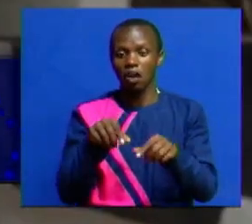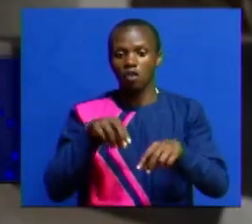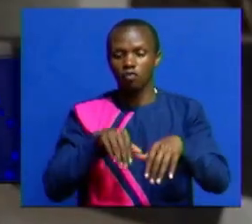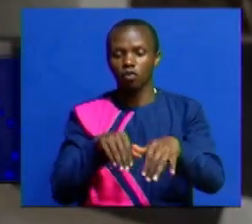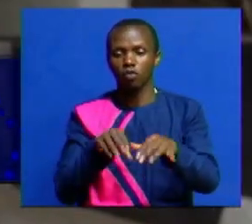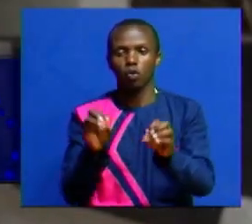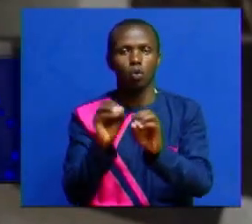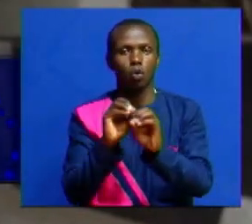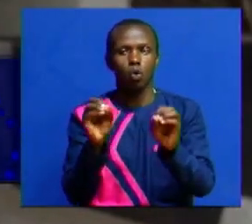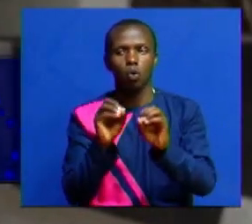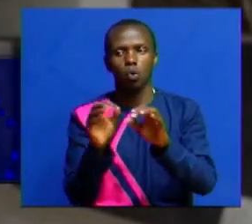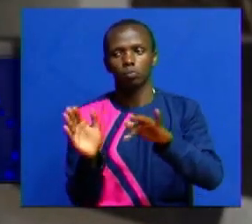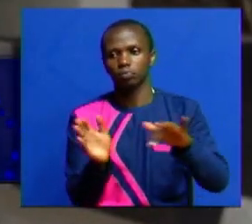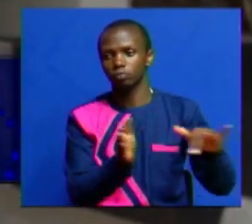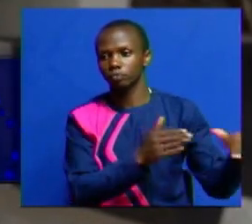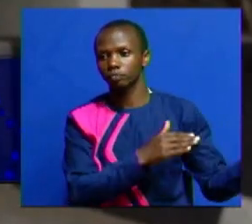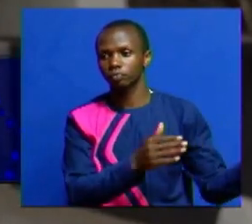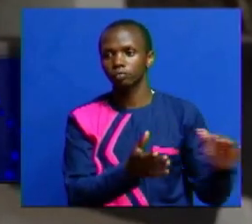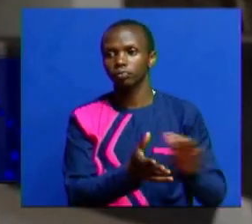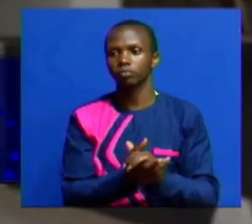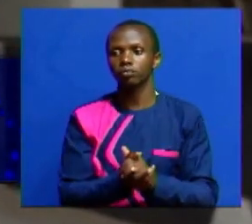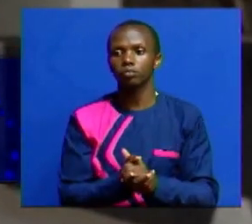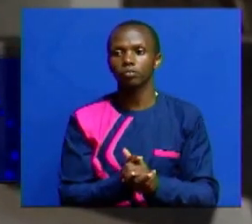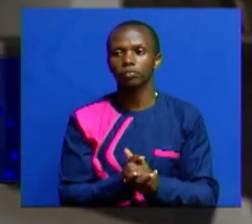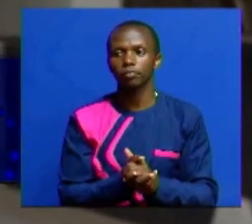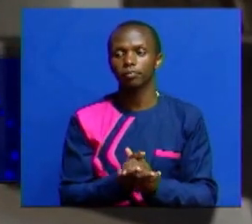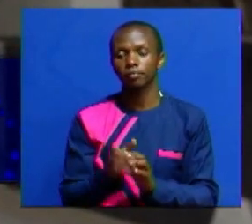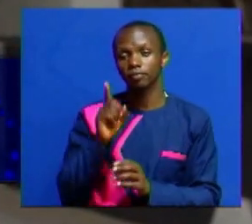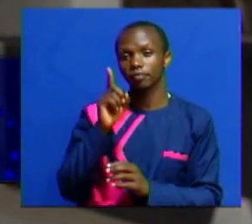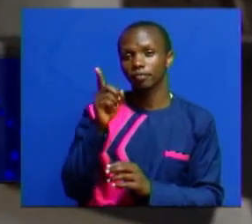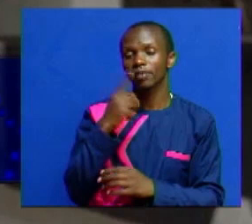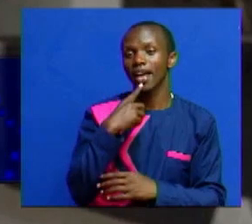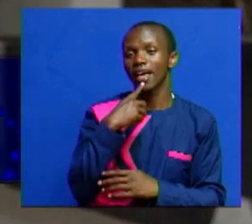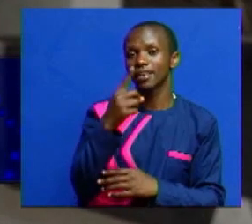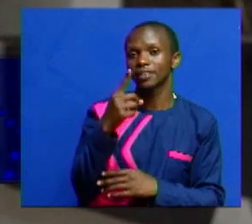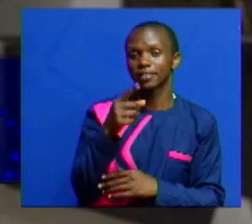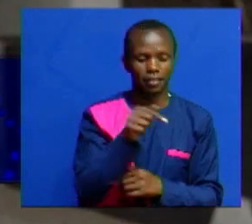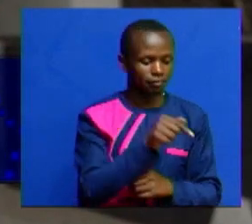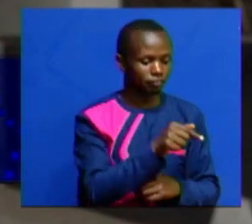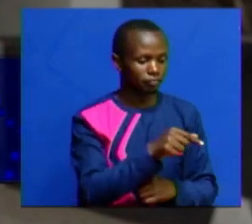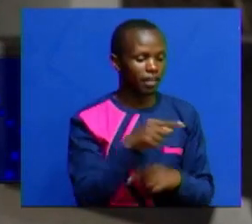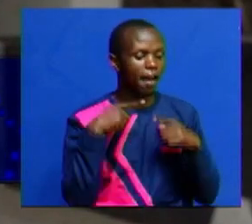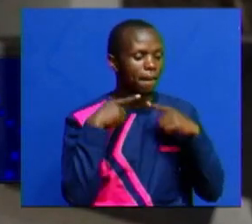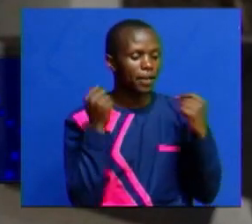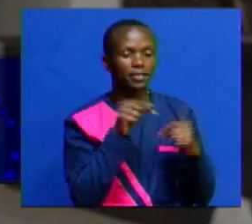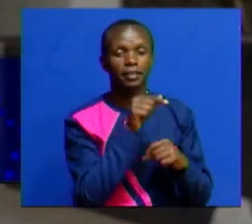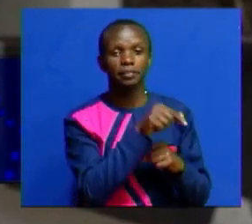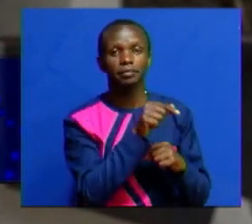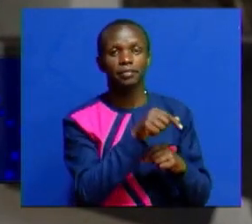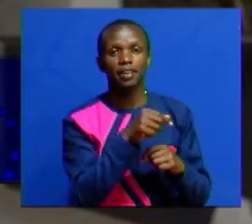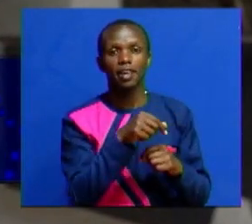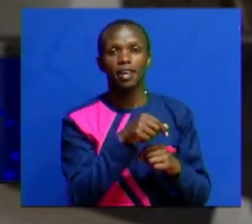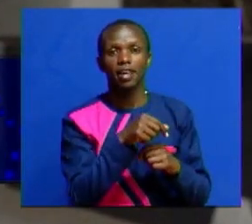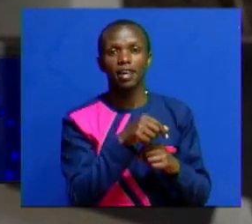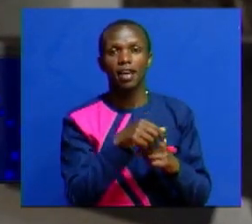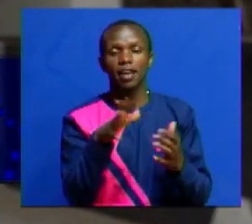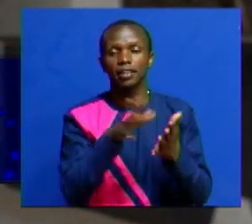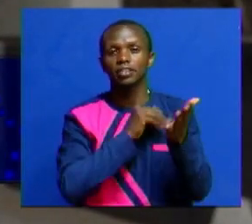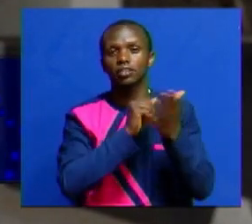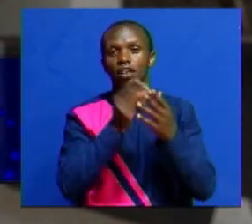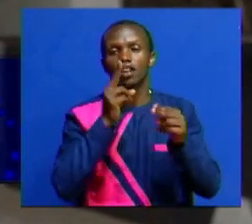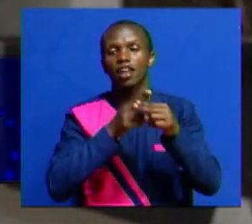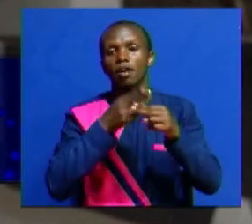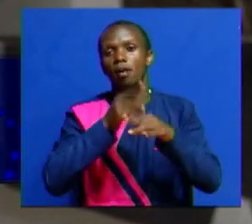So Tadayo Dingondo, kama Kenzi, anaharibu chini ya makanisa. Sababu anaharibu chini ya makanisa,